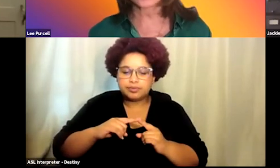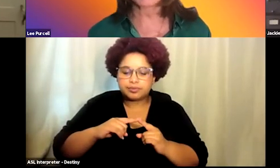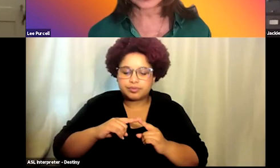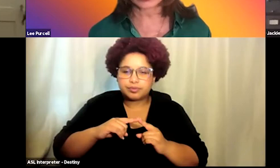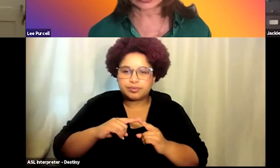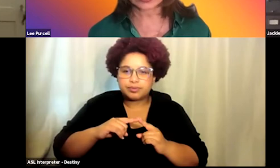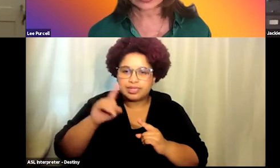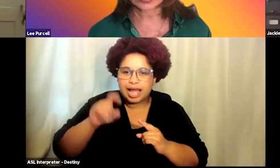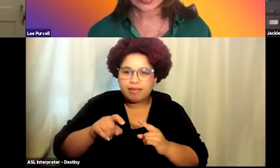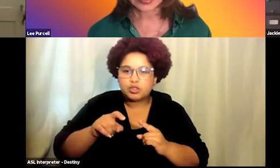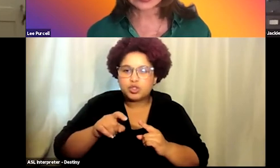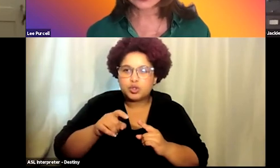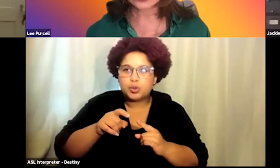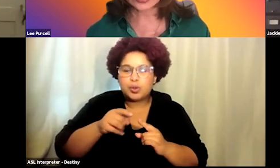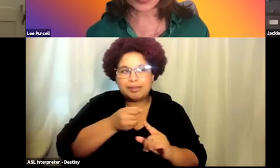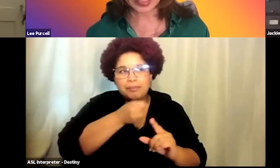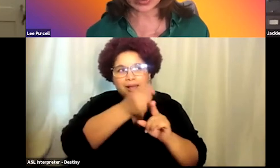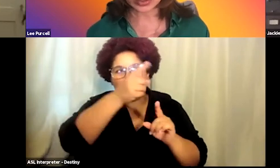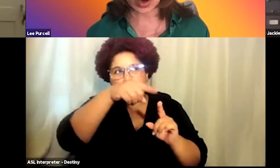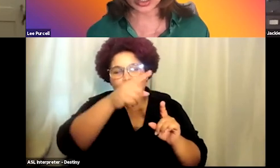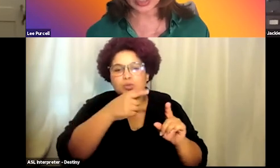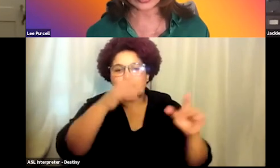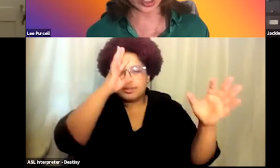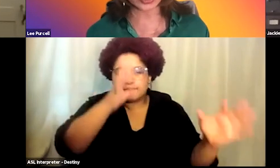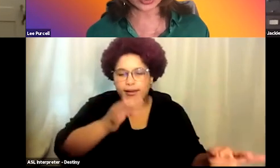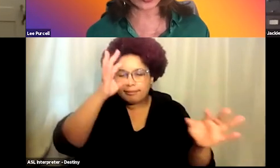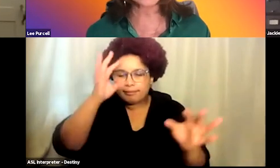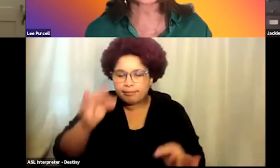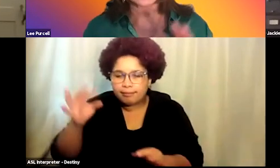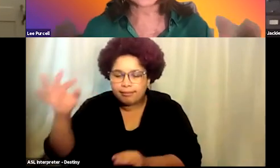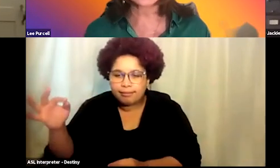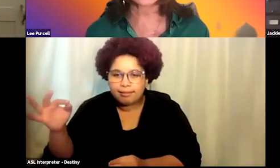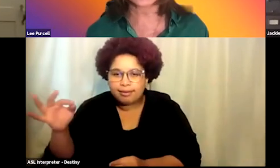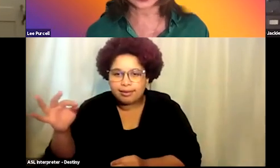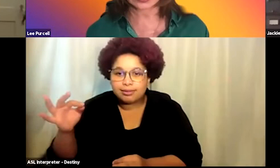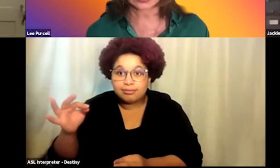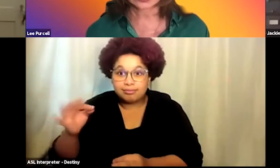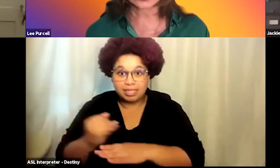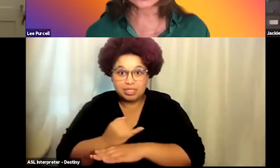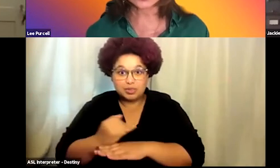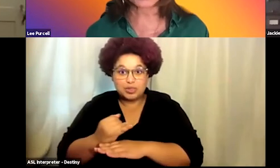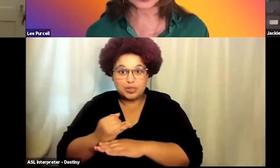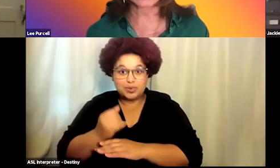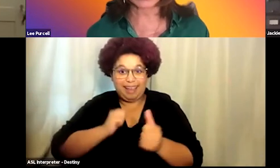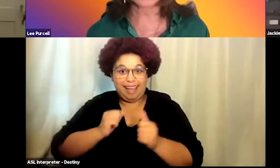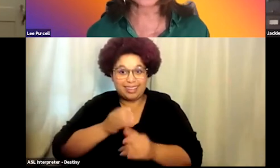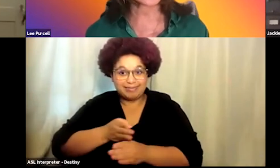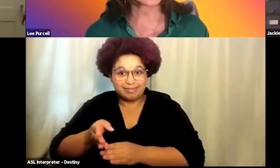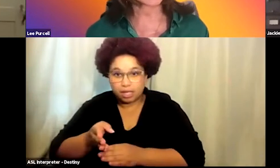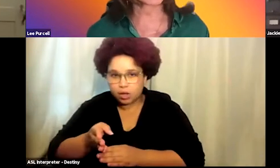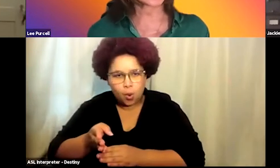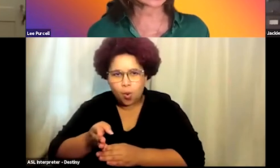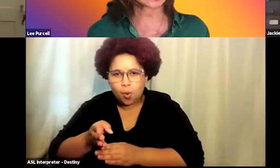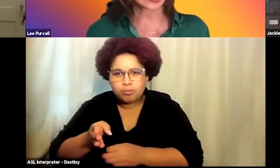to the decision makers. And the decision makers are not just within our industry. The decision makers are